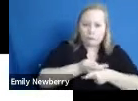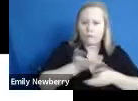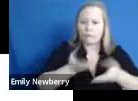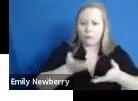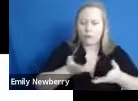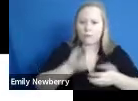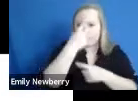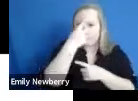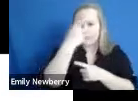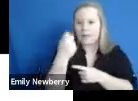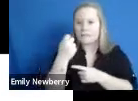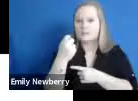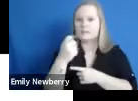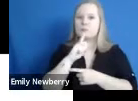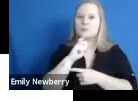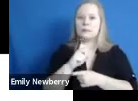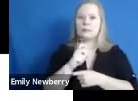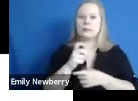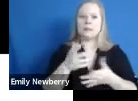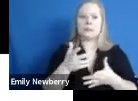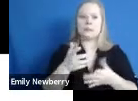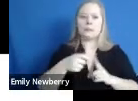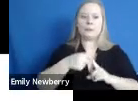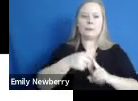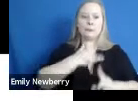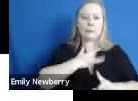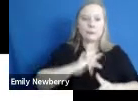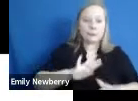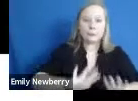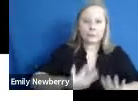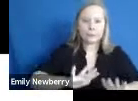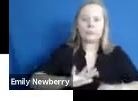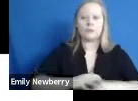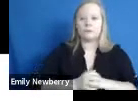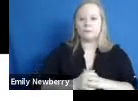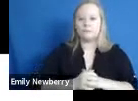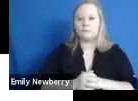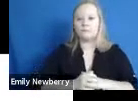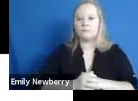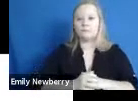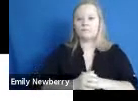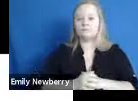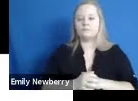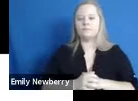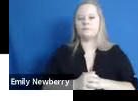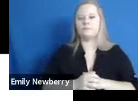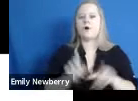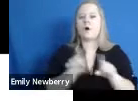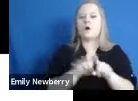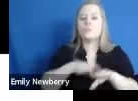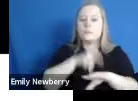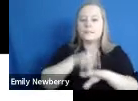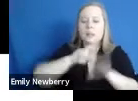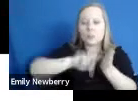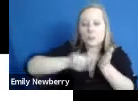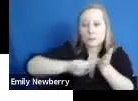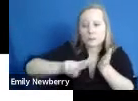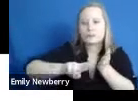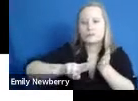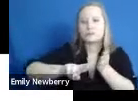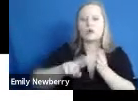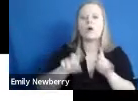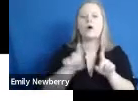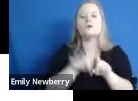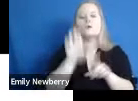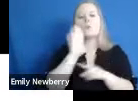is a very precious resource here. Going along the lines of potato research, we also periodically will